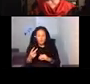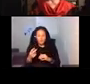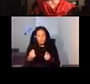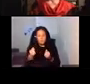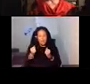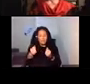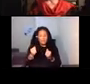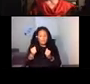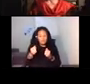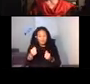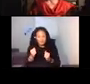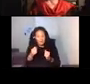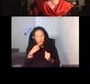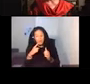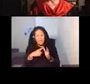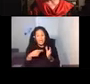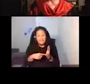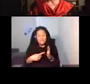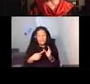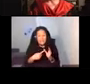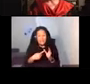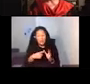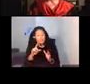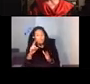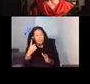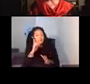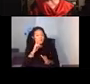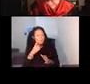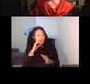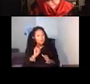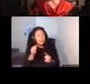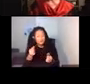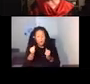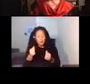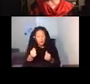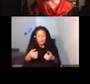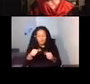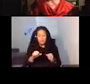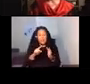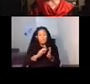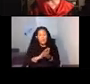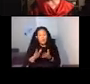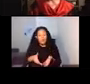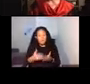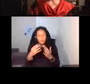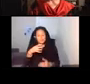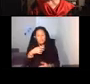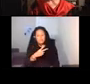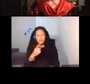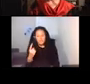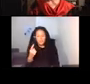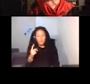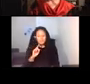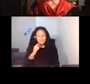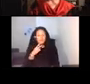one of Britain's first female test pilots. Emily Harvey, born 1921, was killed by a